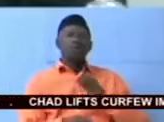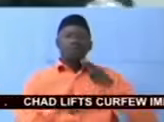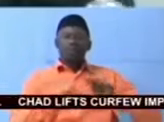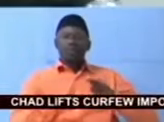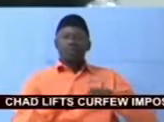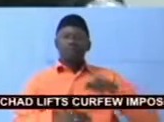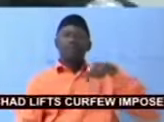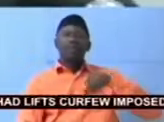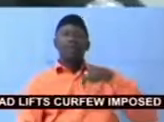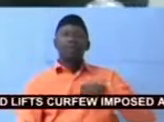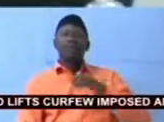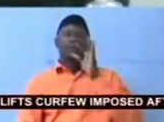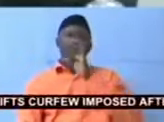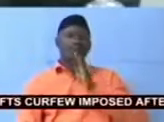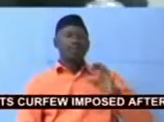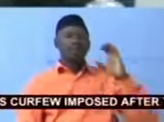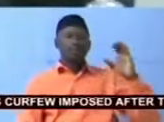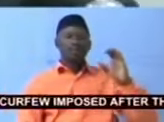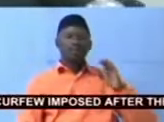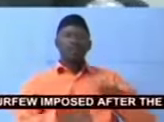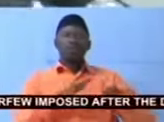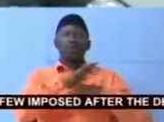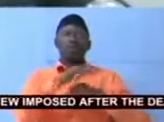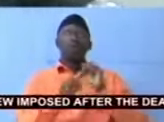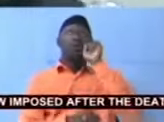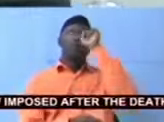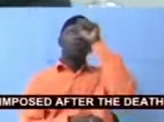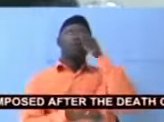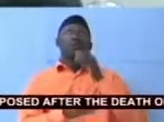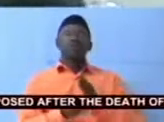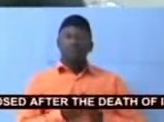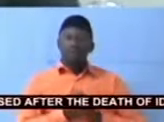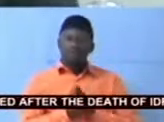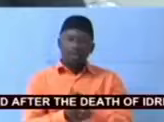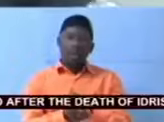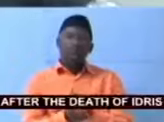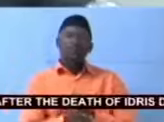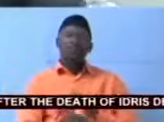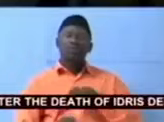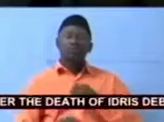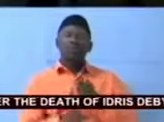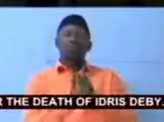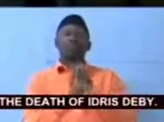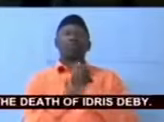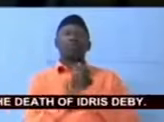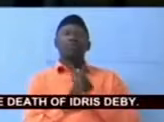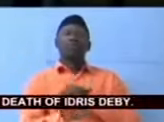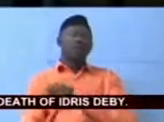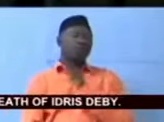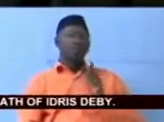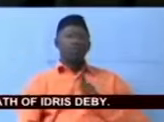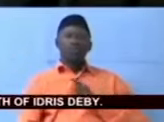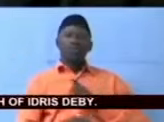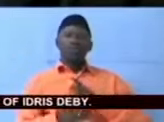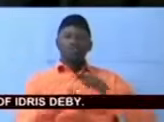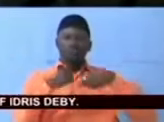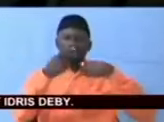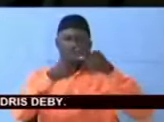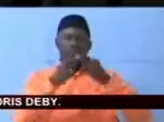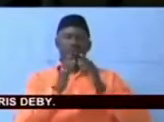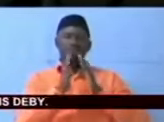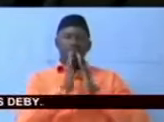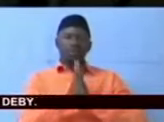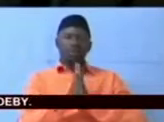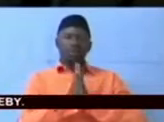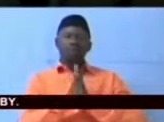TRRC under your direction, your protection. And we continue to pray for the